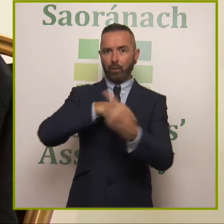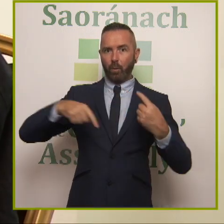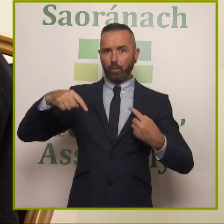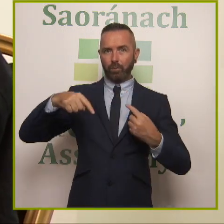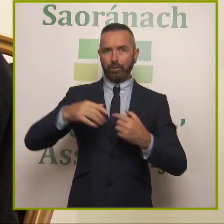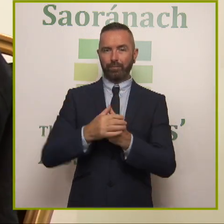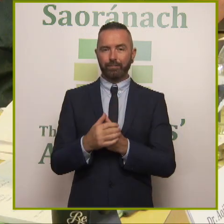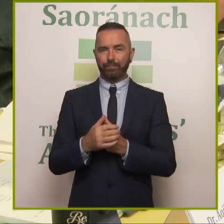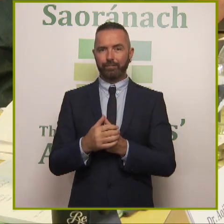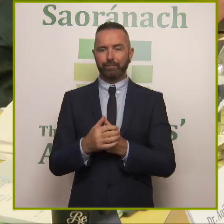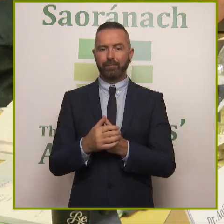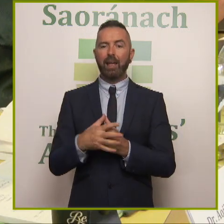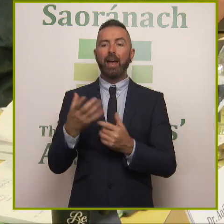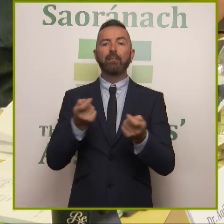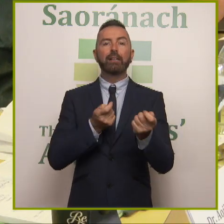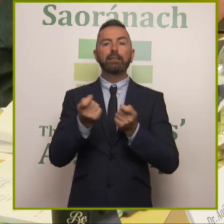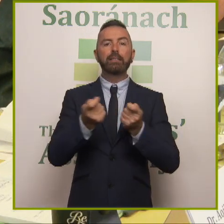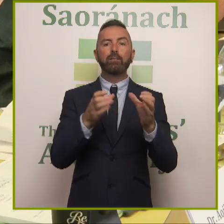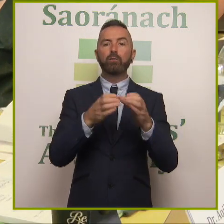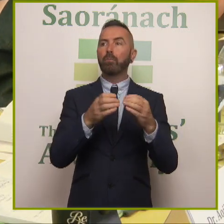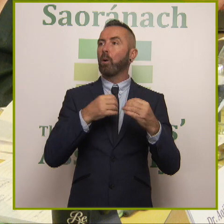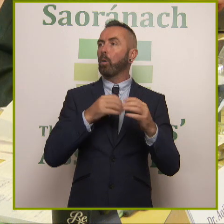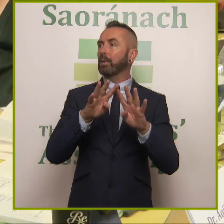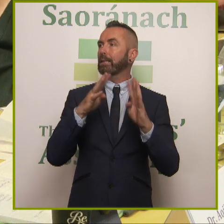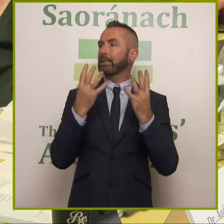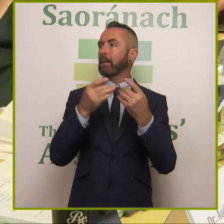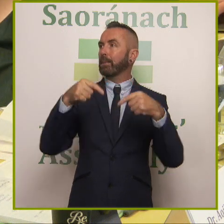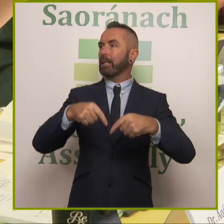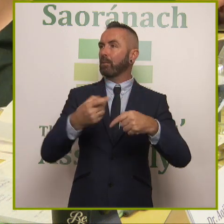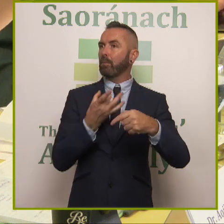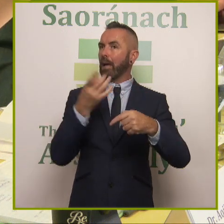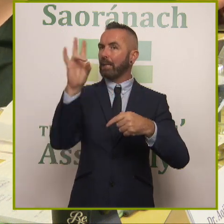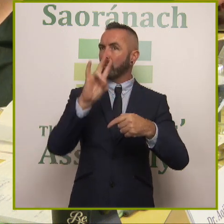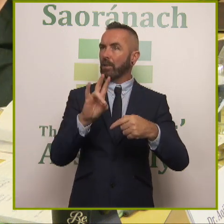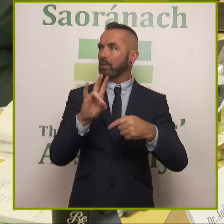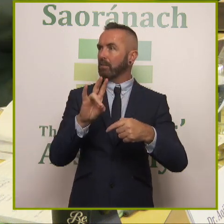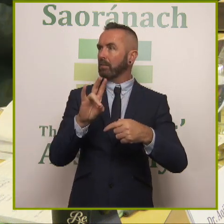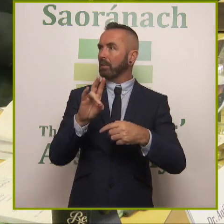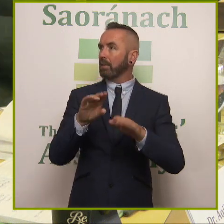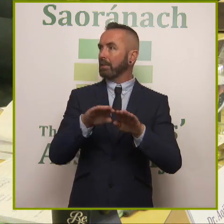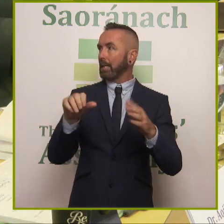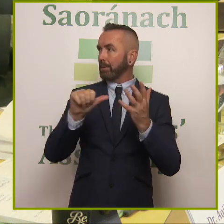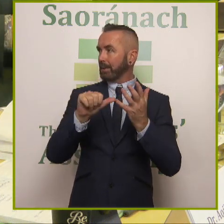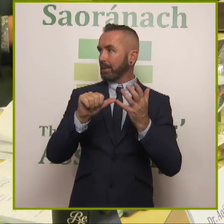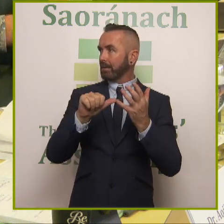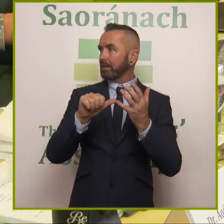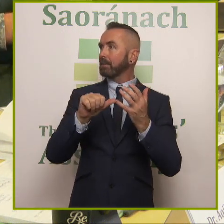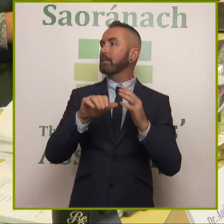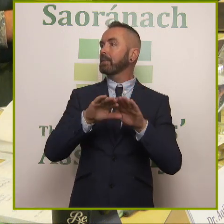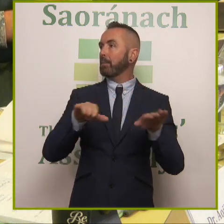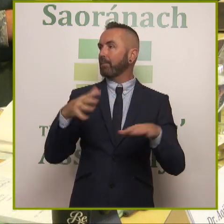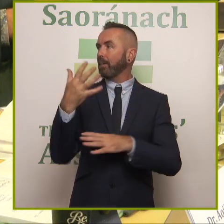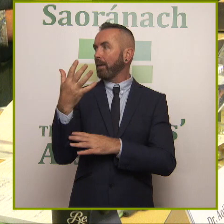Yeah. We've got the steering group from our own assembly here are going to ask questions. If I can get a microphone to table 6 and another to table